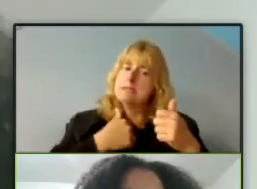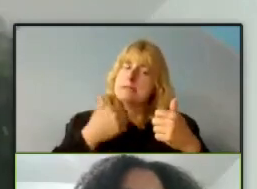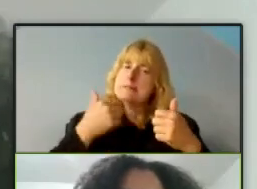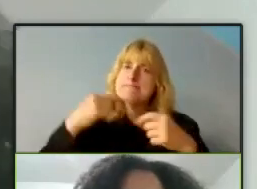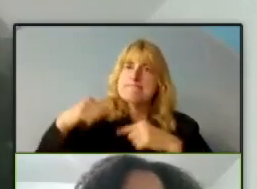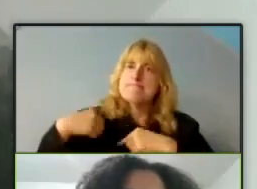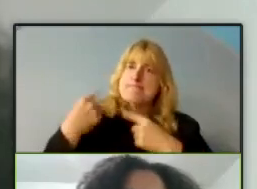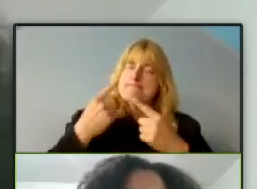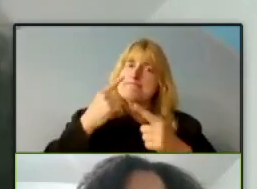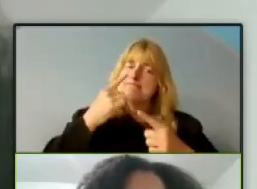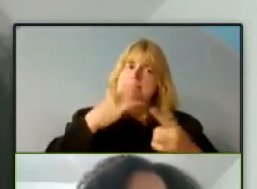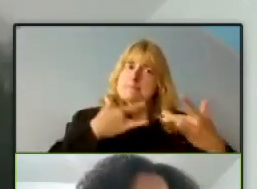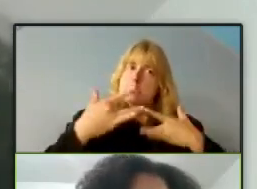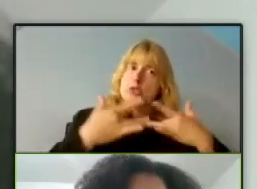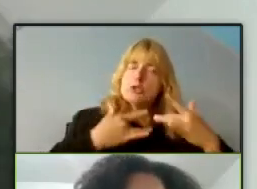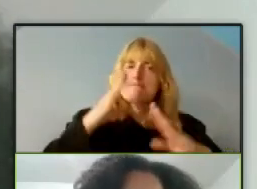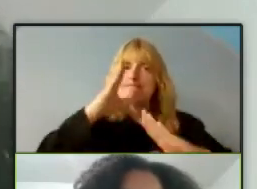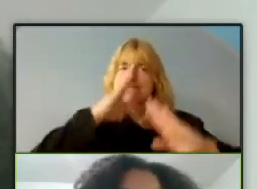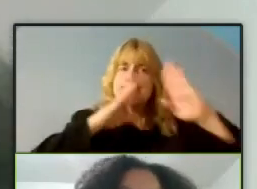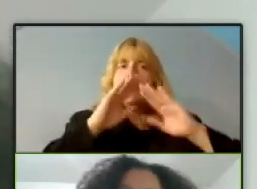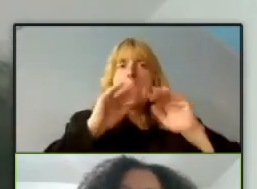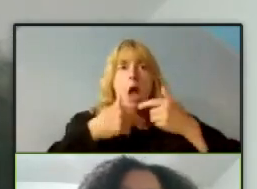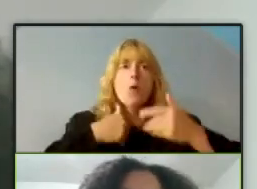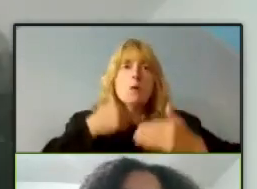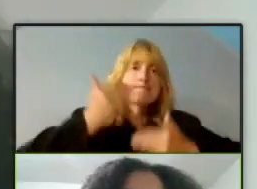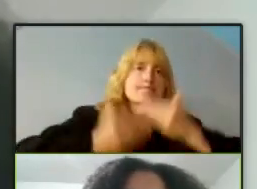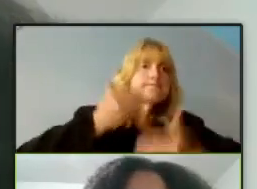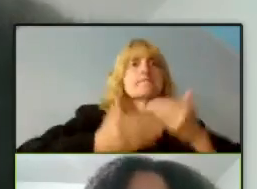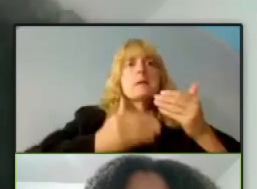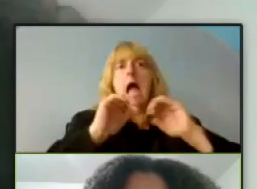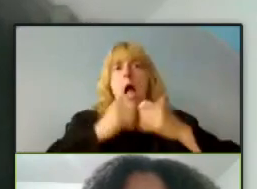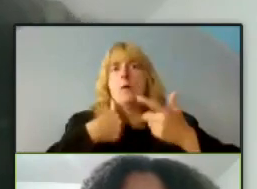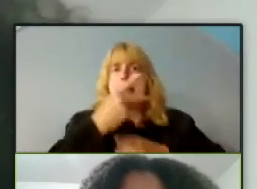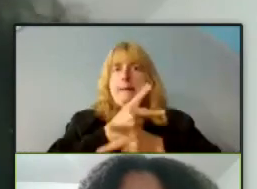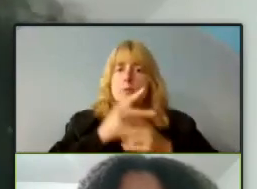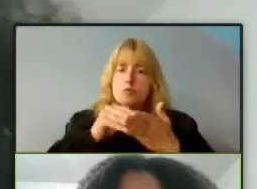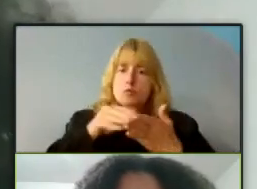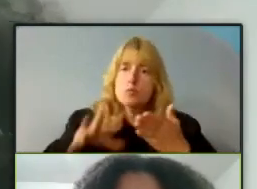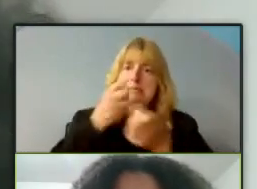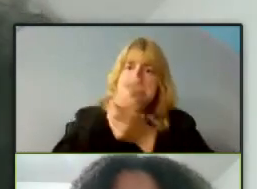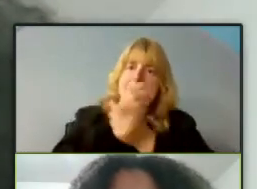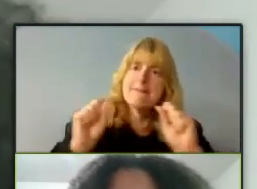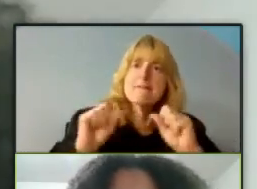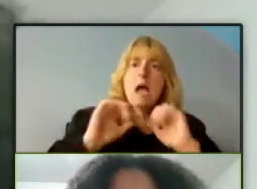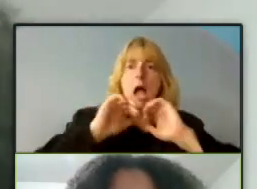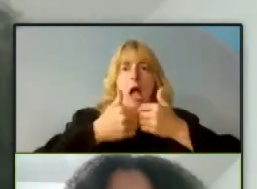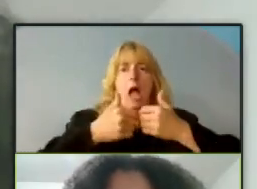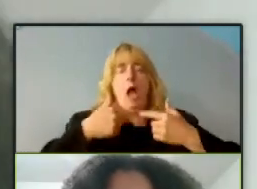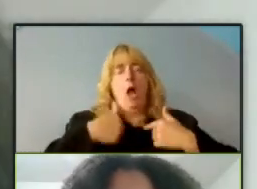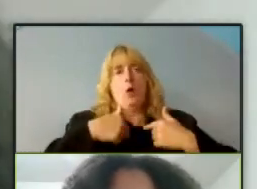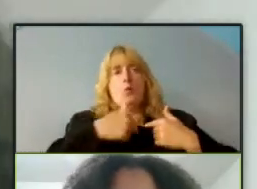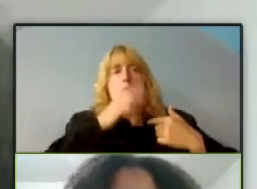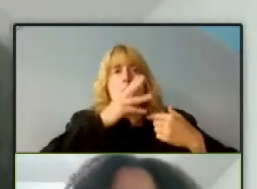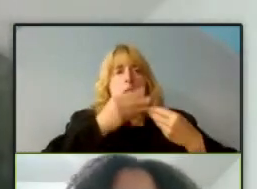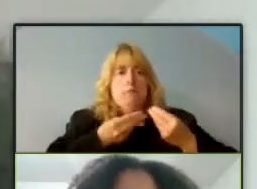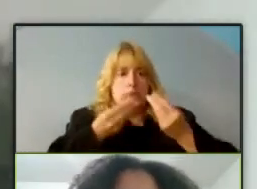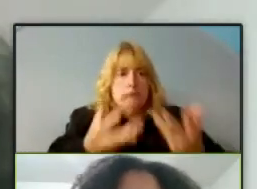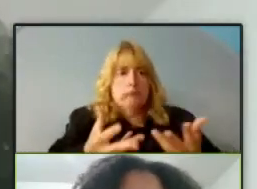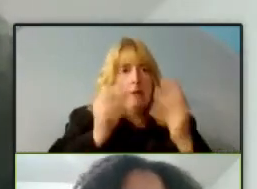move forward safely, how do we continue to keep our students safe, how do we deliver education in a safe